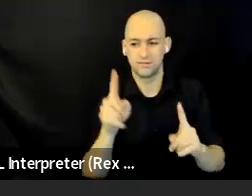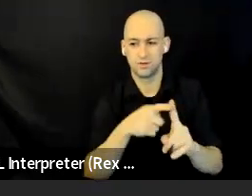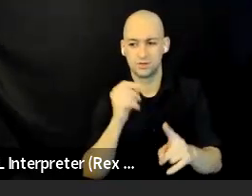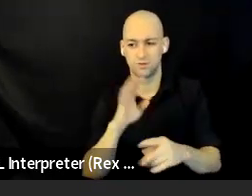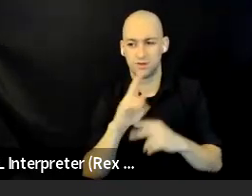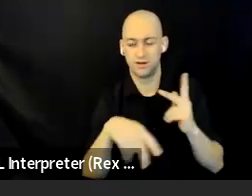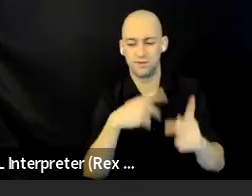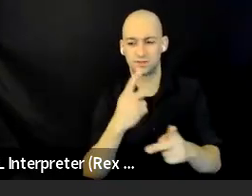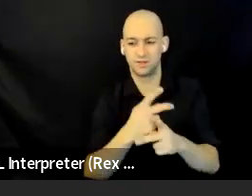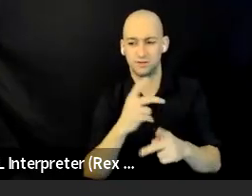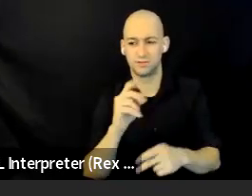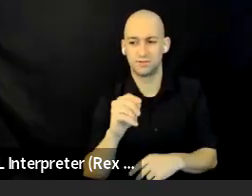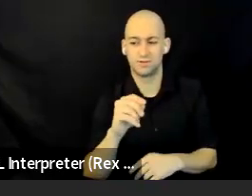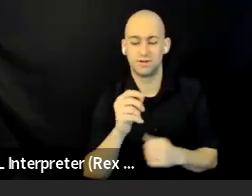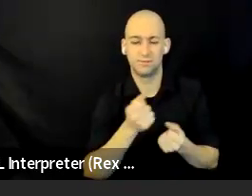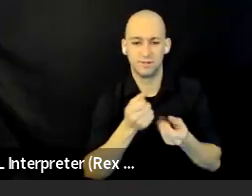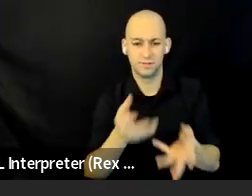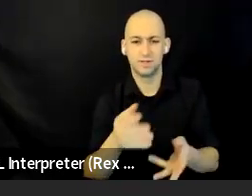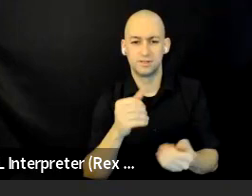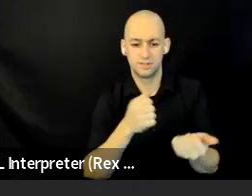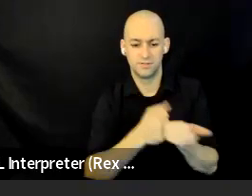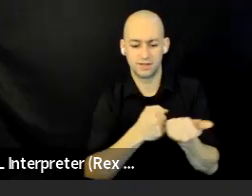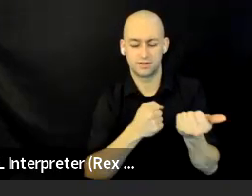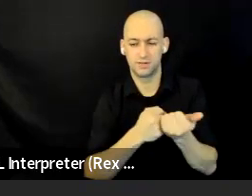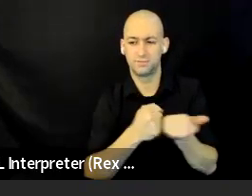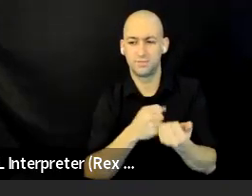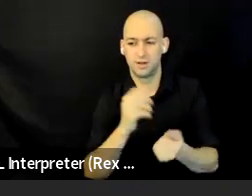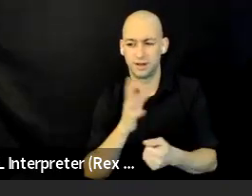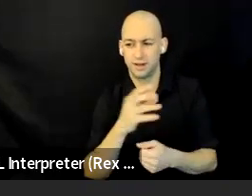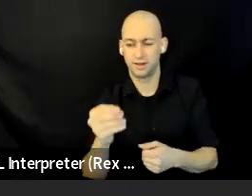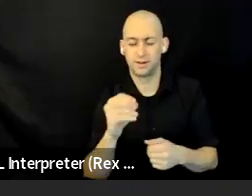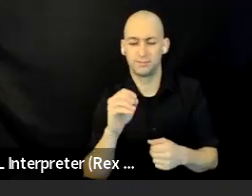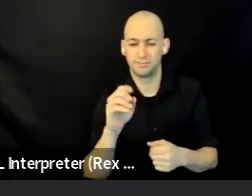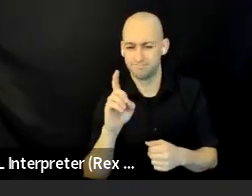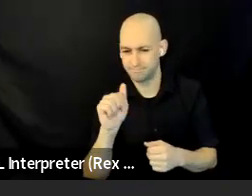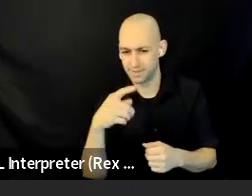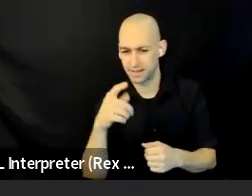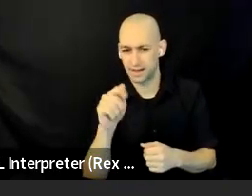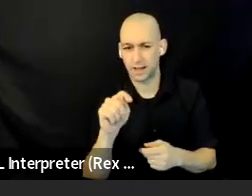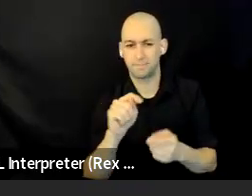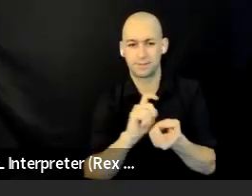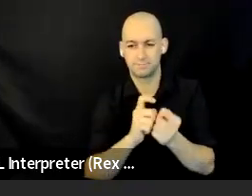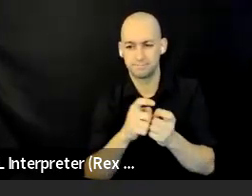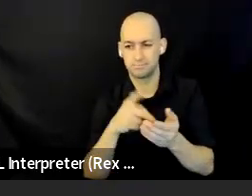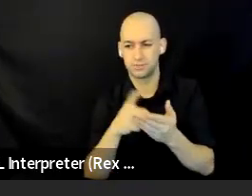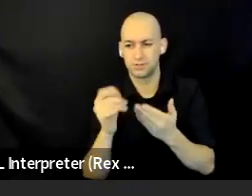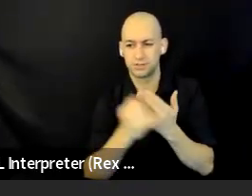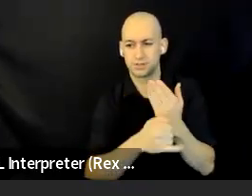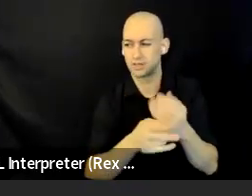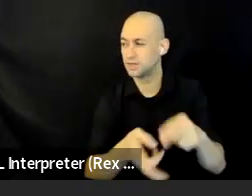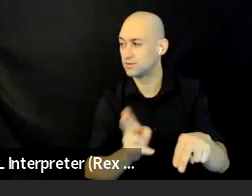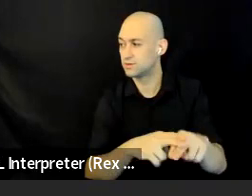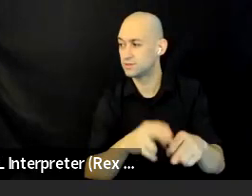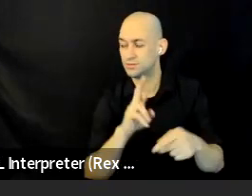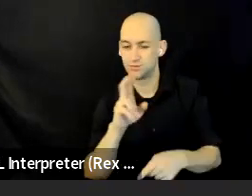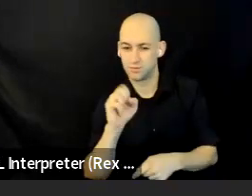program dedicates funding to support the development and implementation of adaptation projects to increase the resiliency of existing